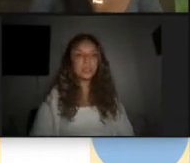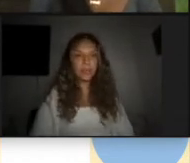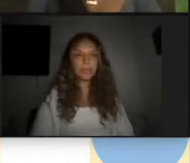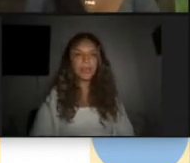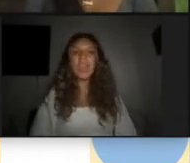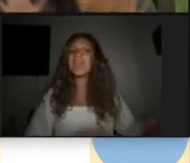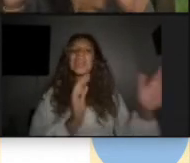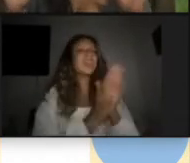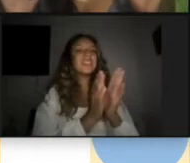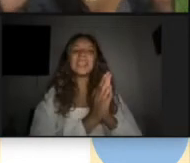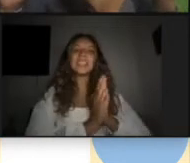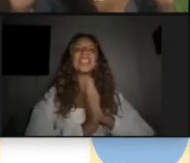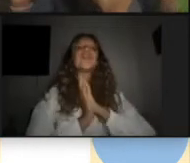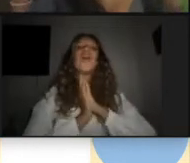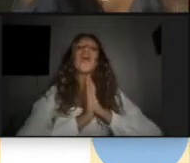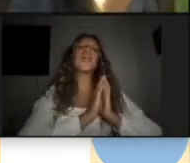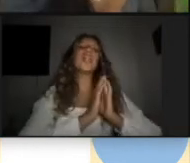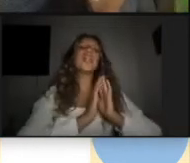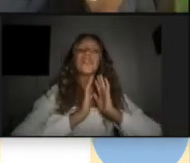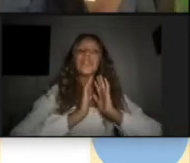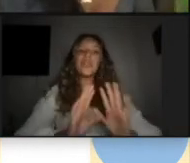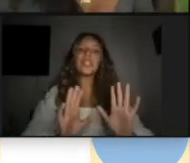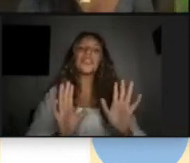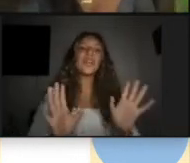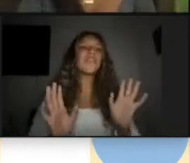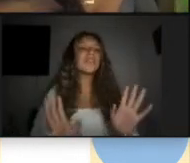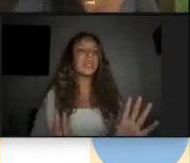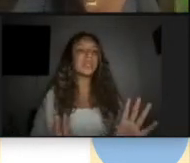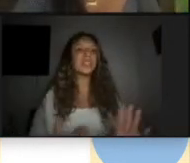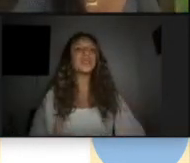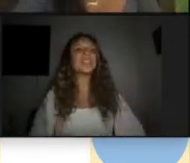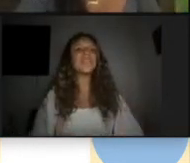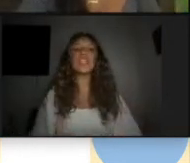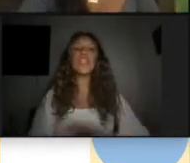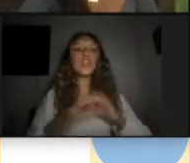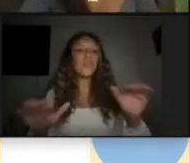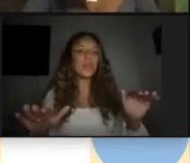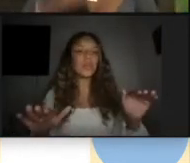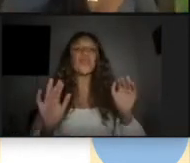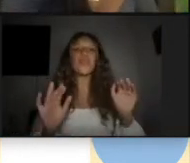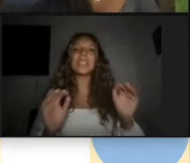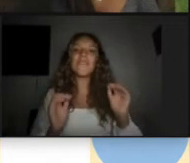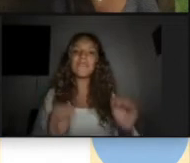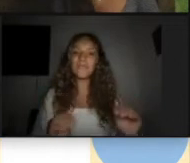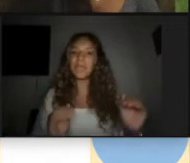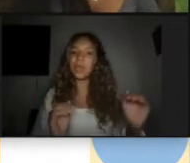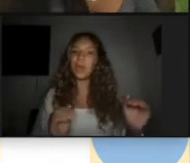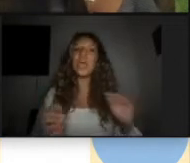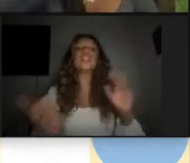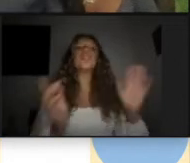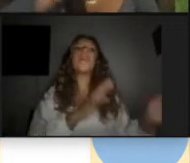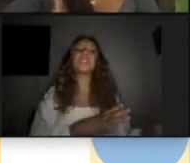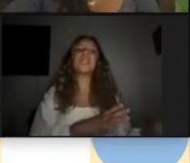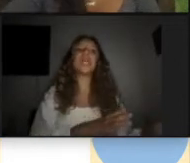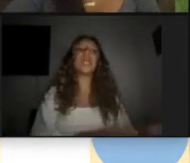student support congratulations to all of the 345 students who received no fails or raised their fail